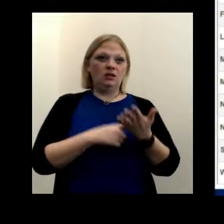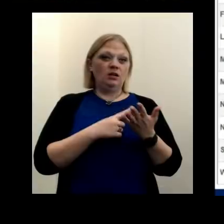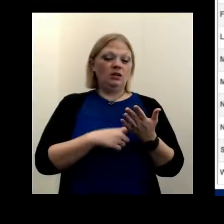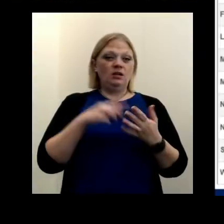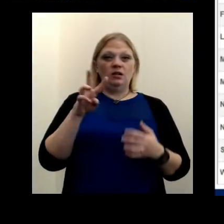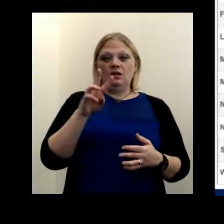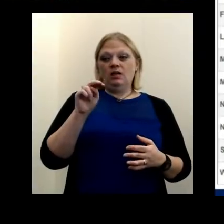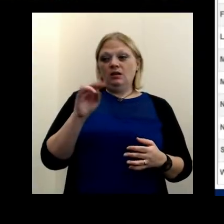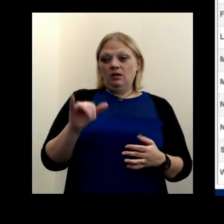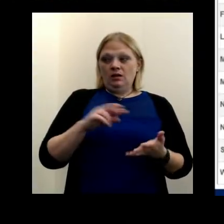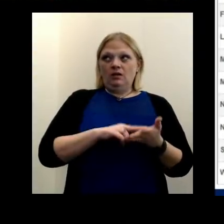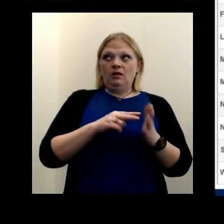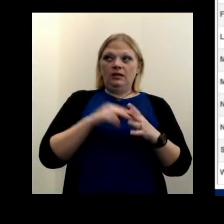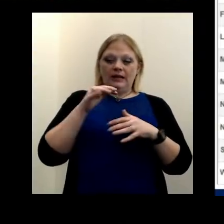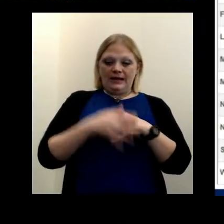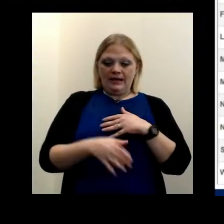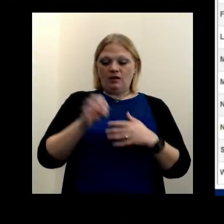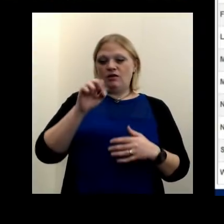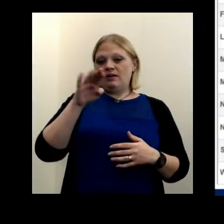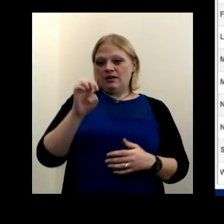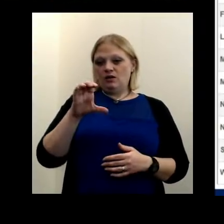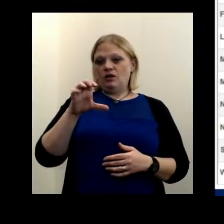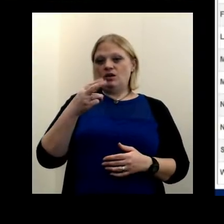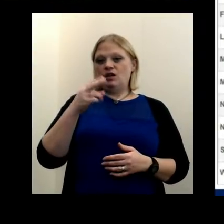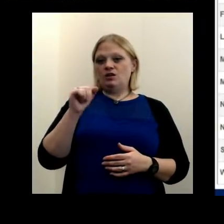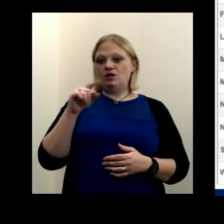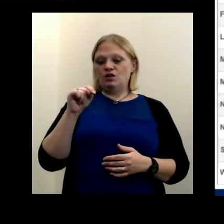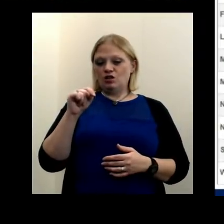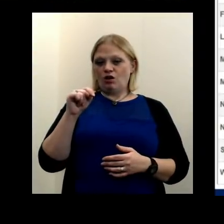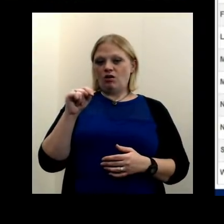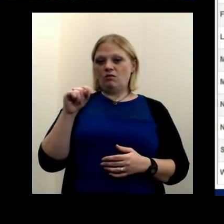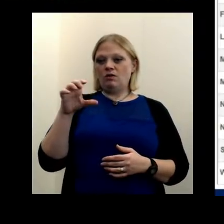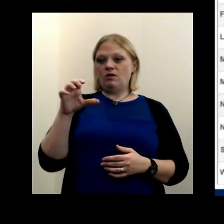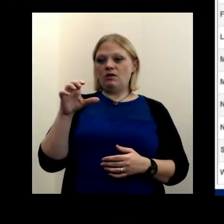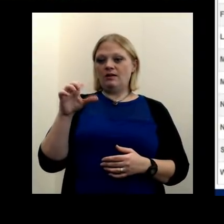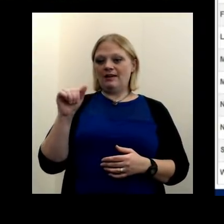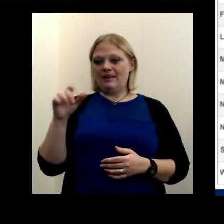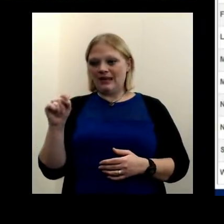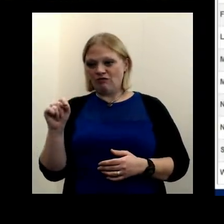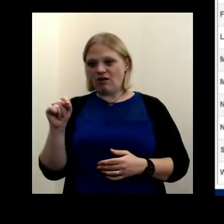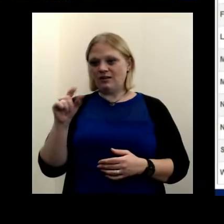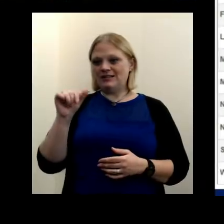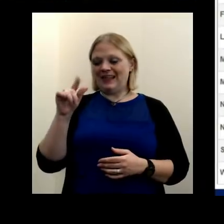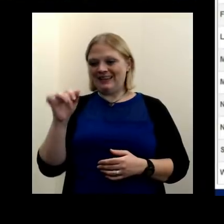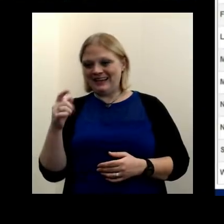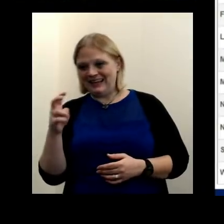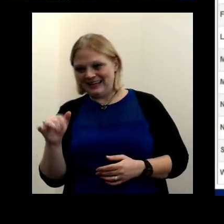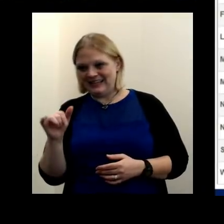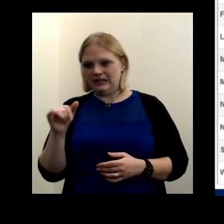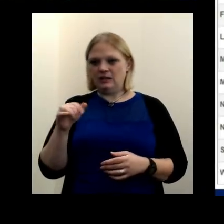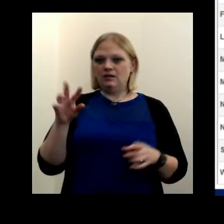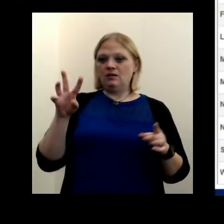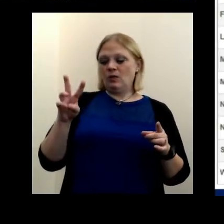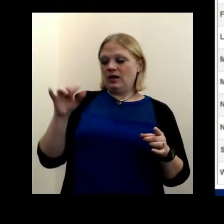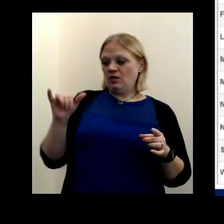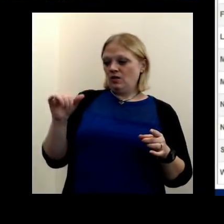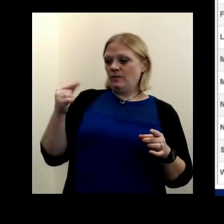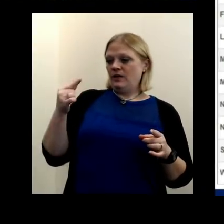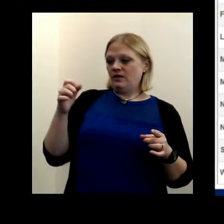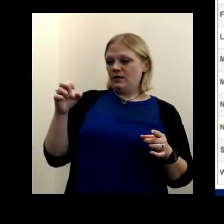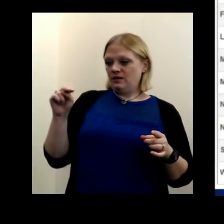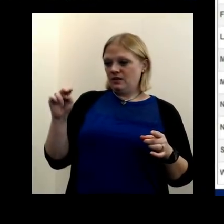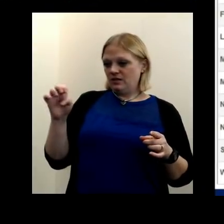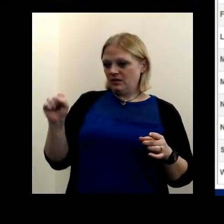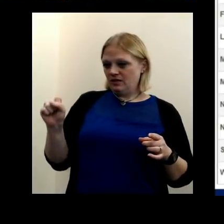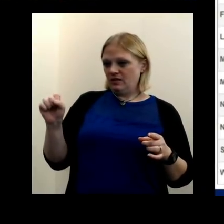New York, we're talking about Niagara, Erie, Chautauqua, Cattaraugus, and Allegheny counties. Wyoming, Genesee, and Orleans are considered part of